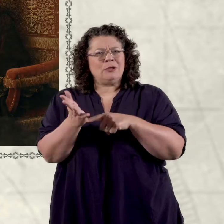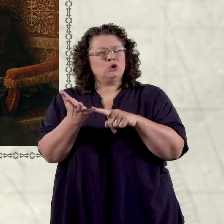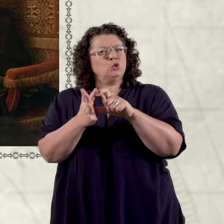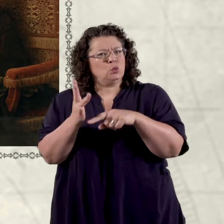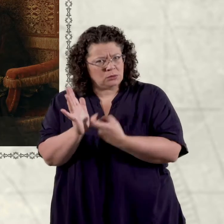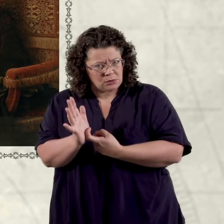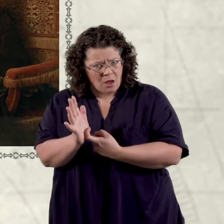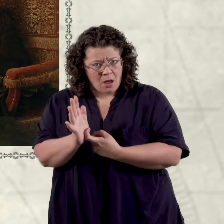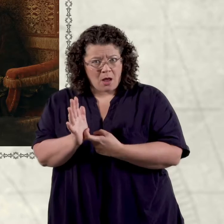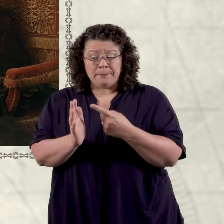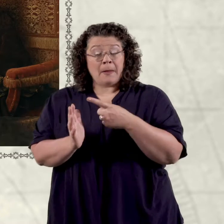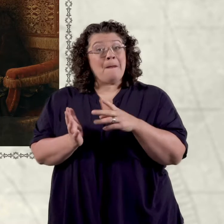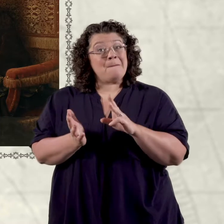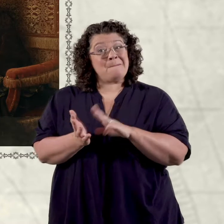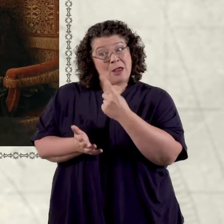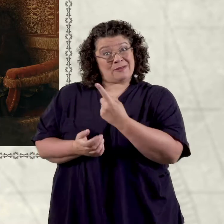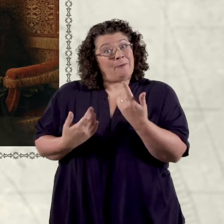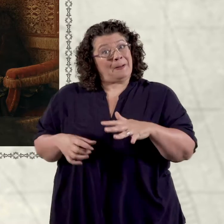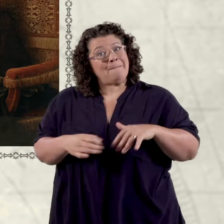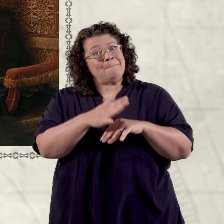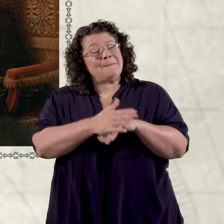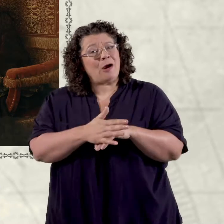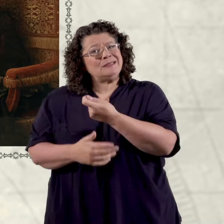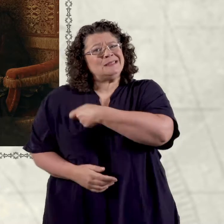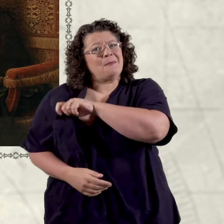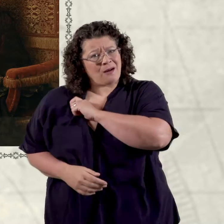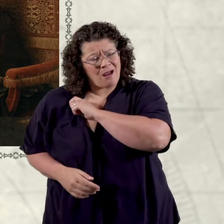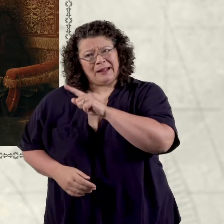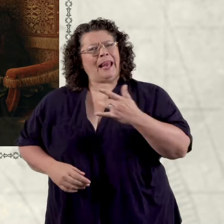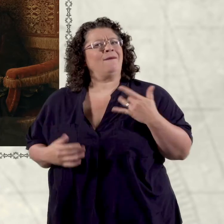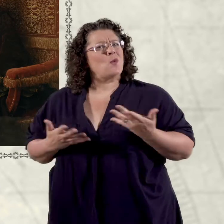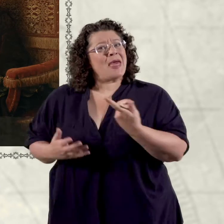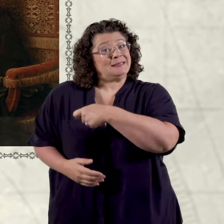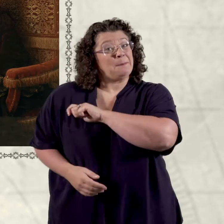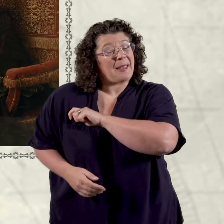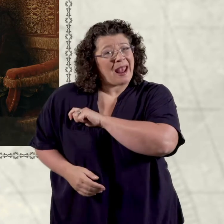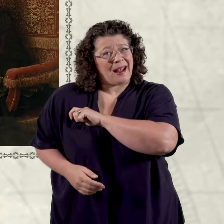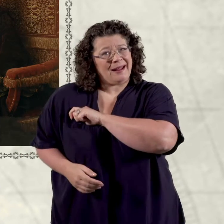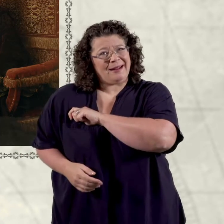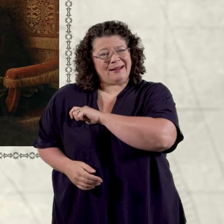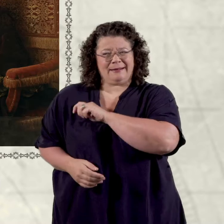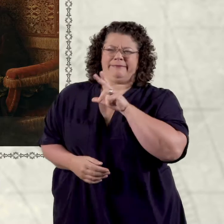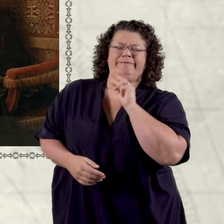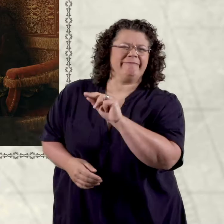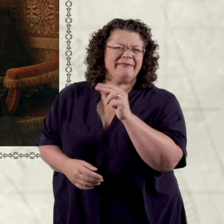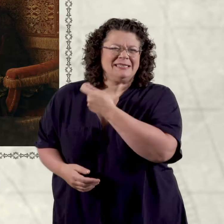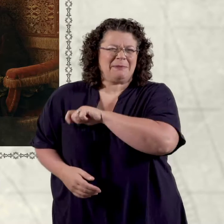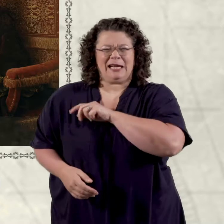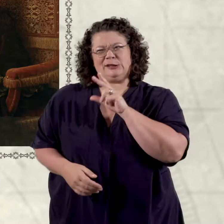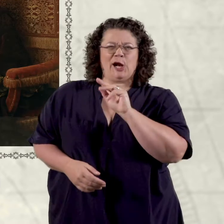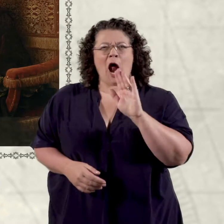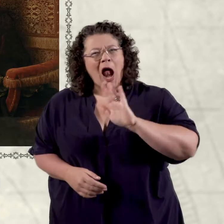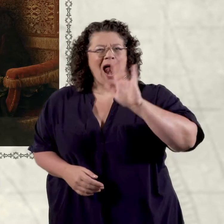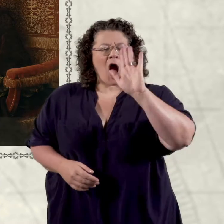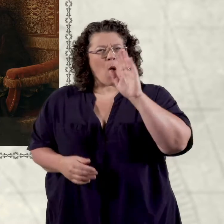her name was Mary Tudor. Now, Mary had married a Spaniard and lived in Spain.